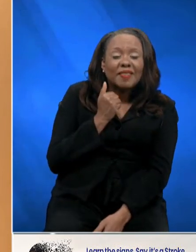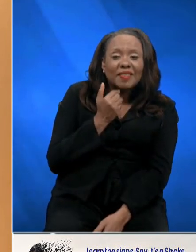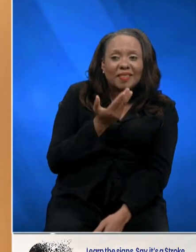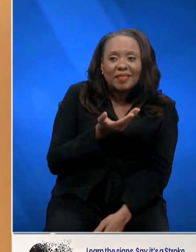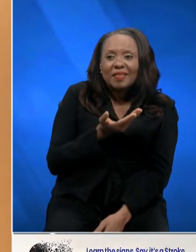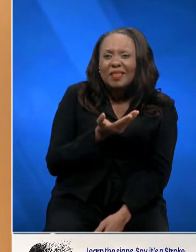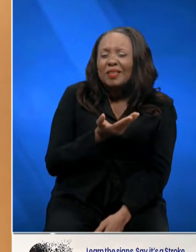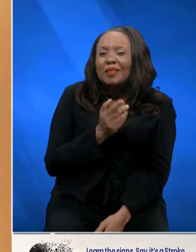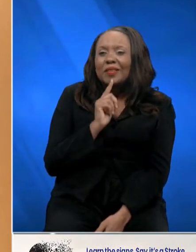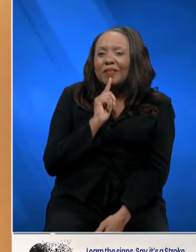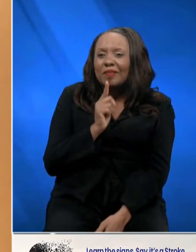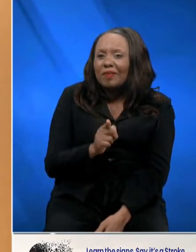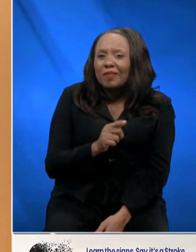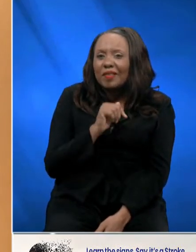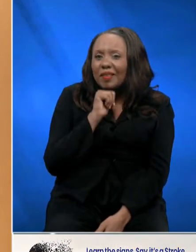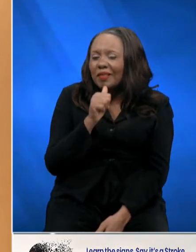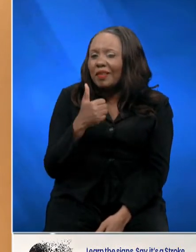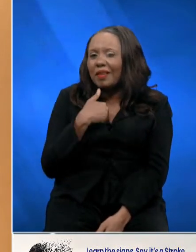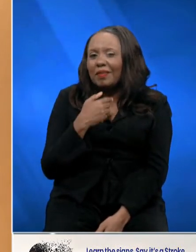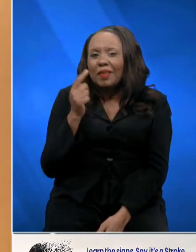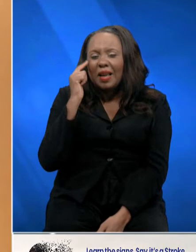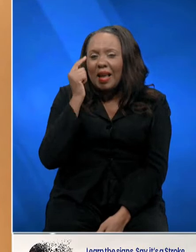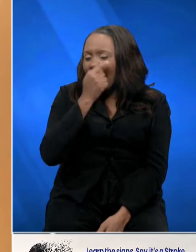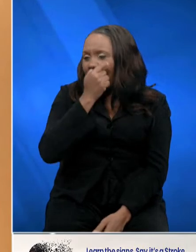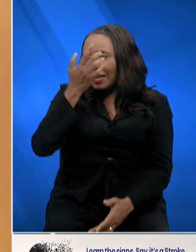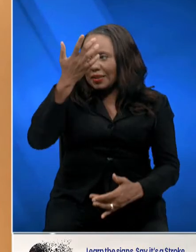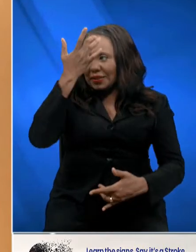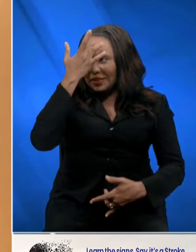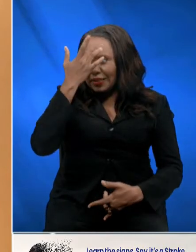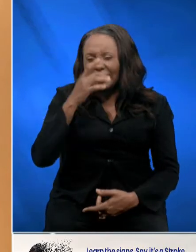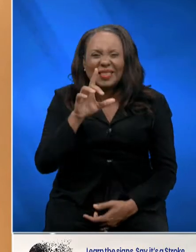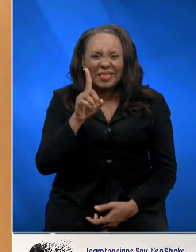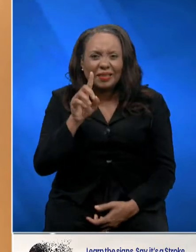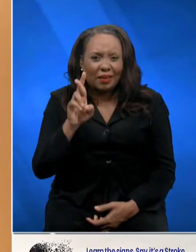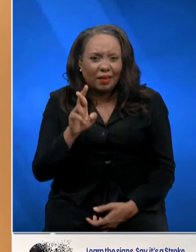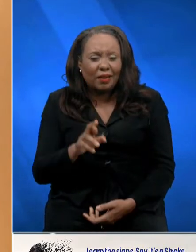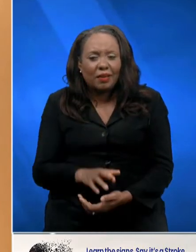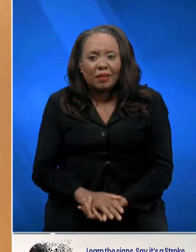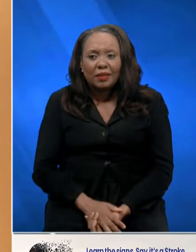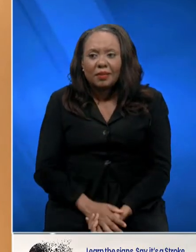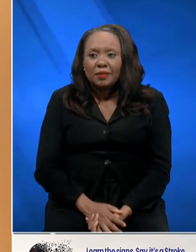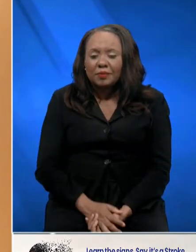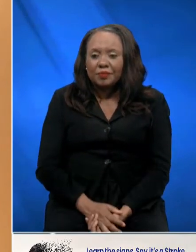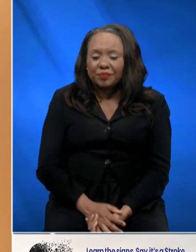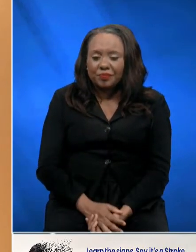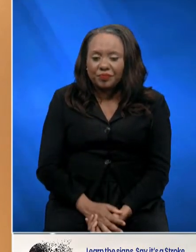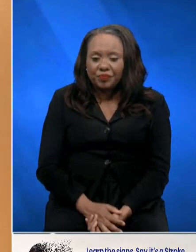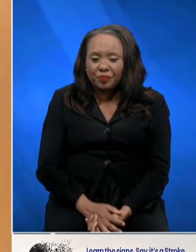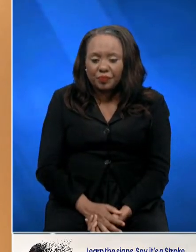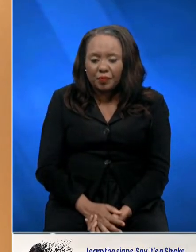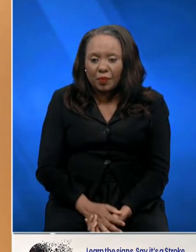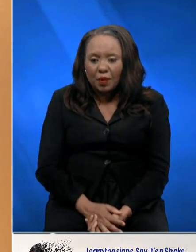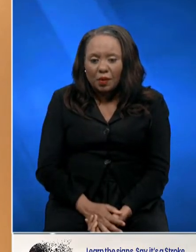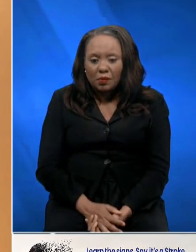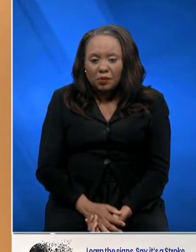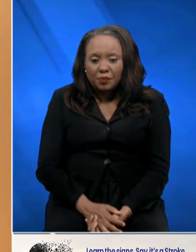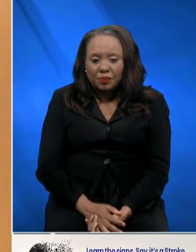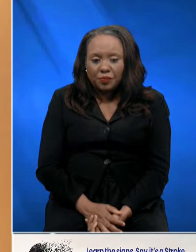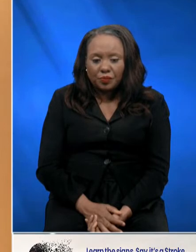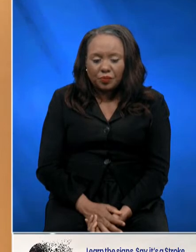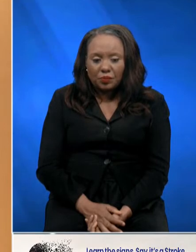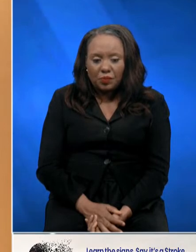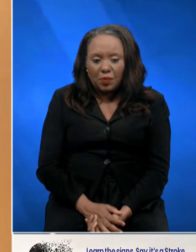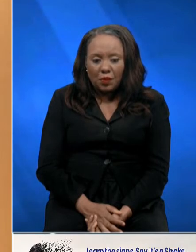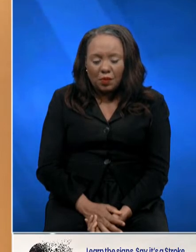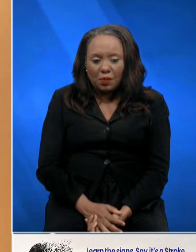unlikely to have any eye disease, diabetic eye disease at least. A number of people who sometimes have